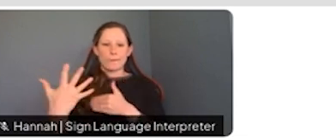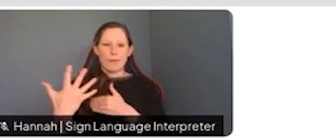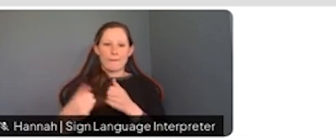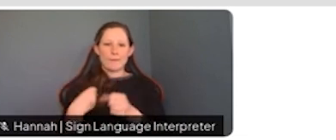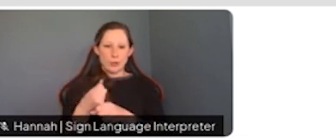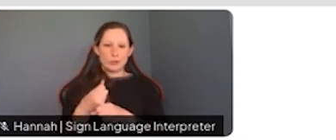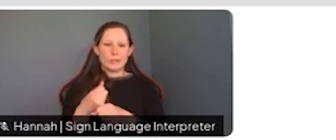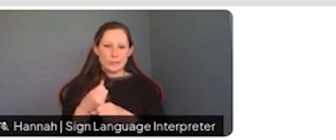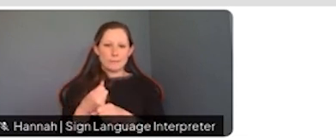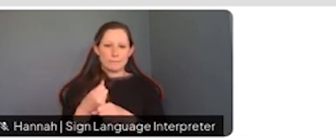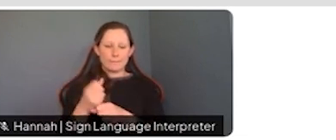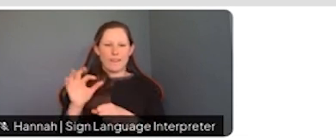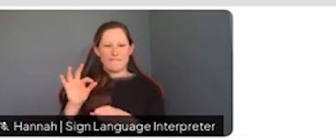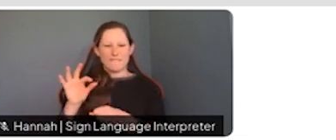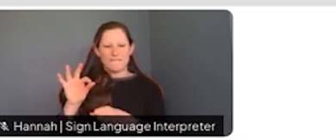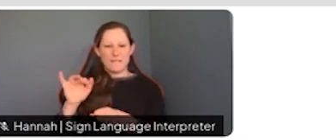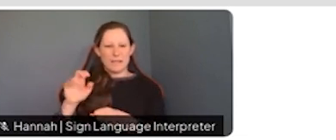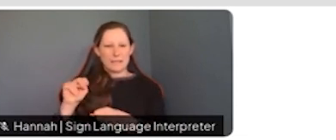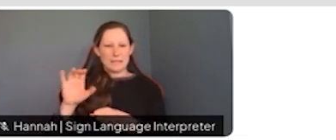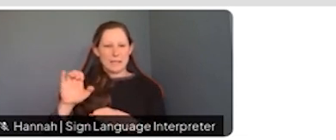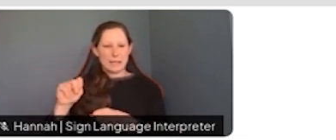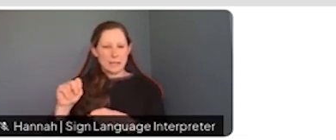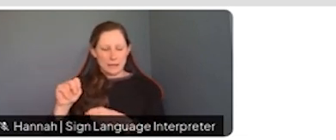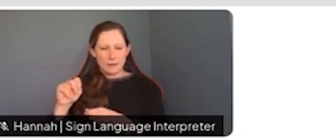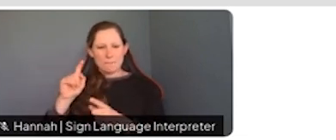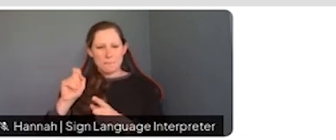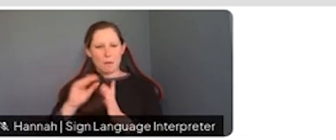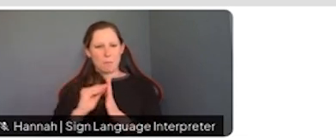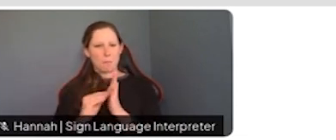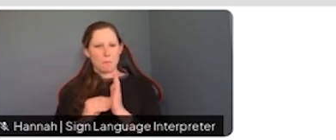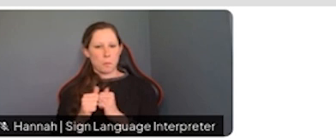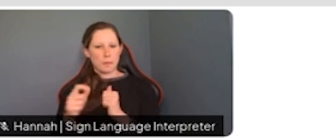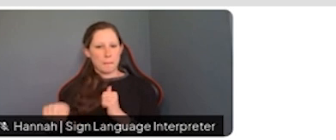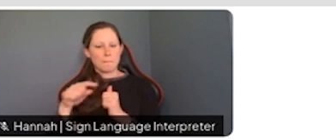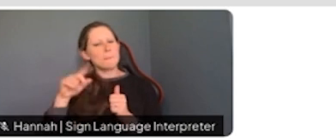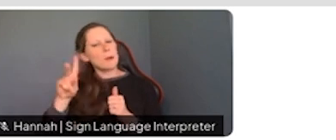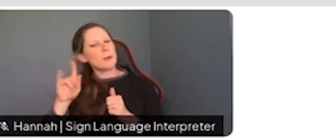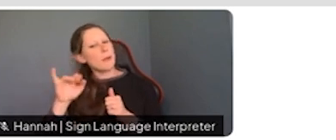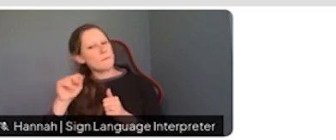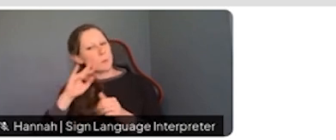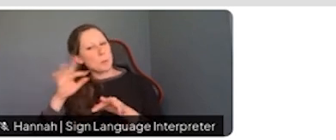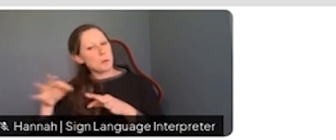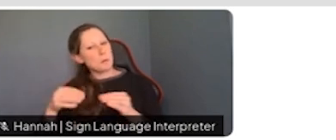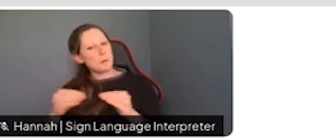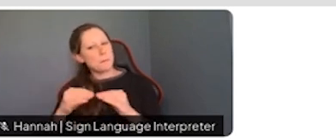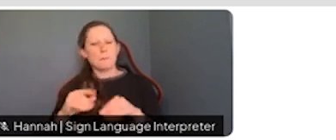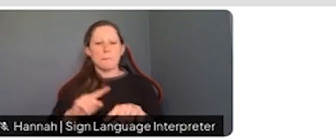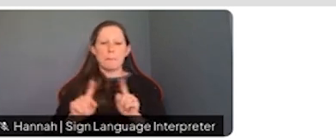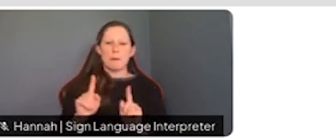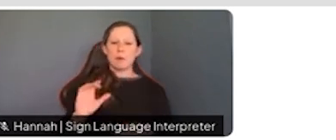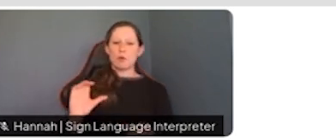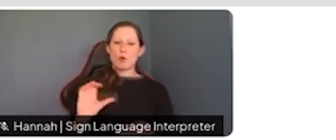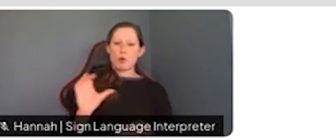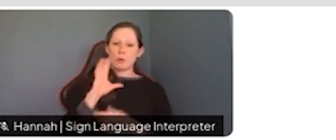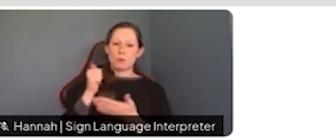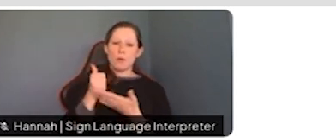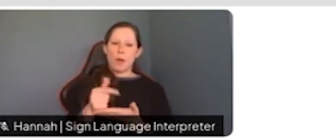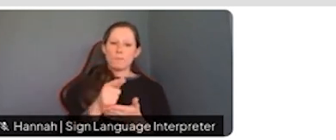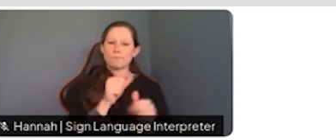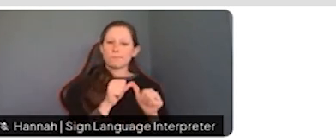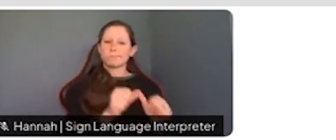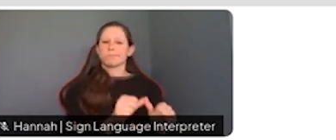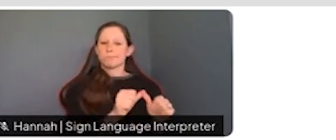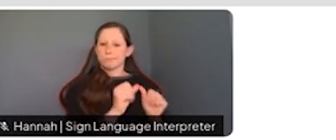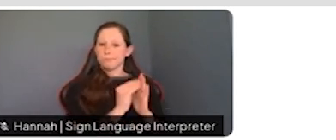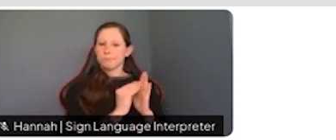I think Kev will go over this, but our tool on Carta's platform will help you maintain those documents for the required period of